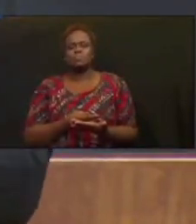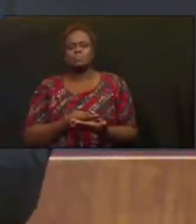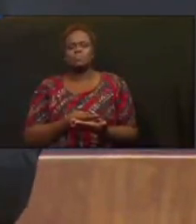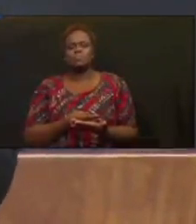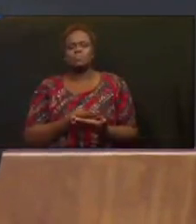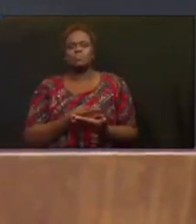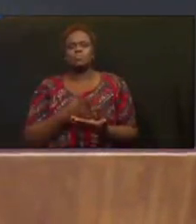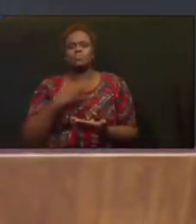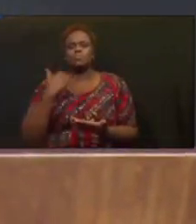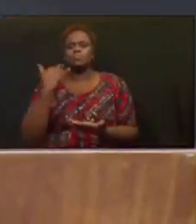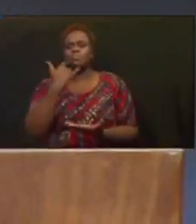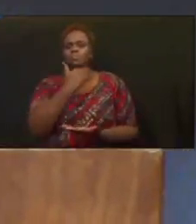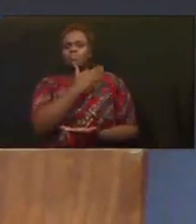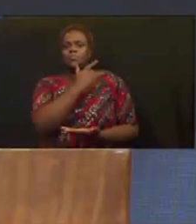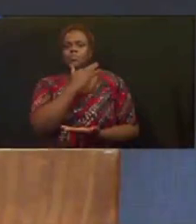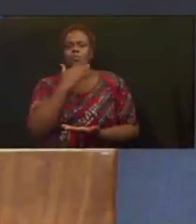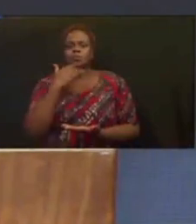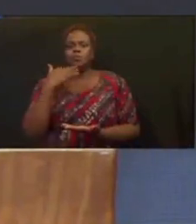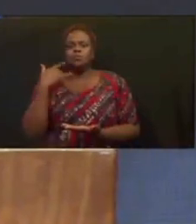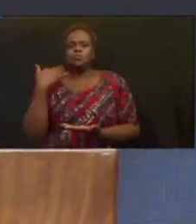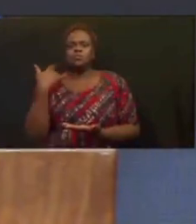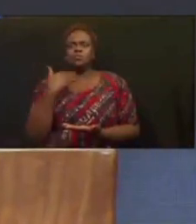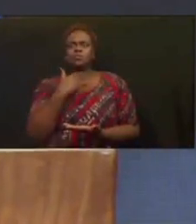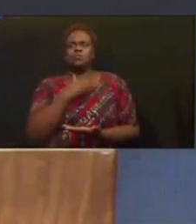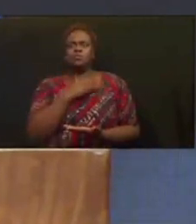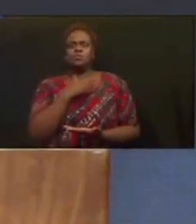Shalema sabaka prohaska de balakuzia.